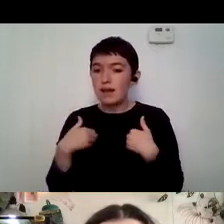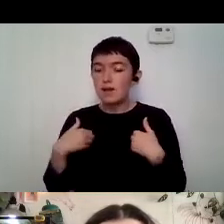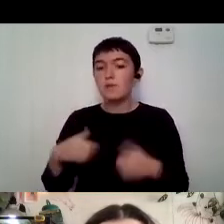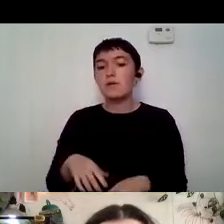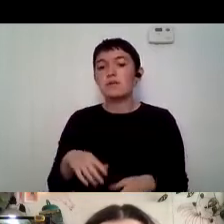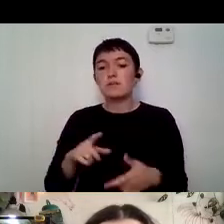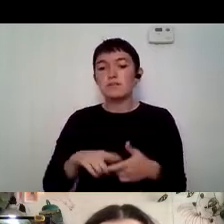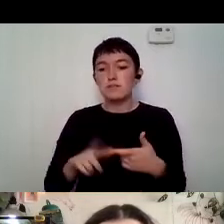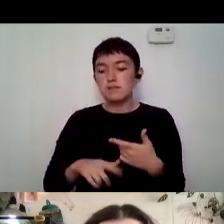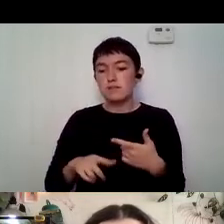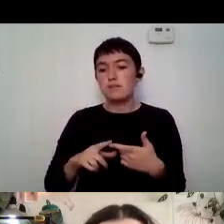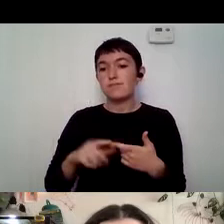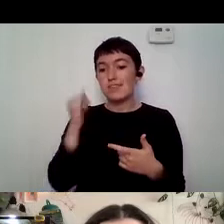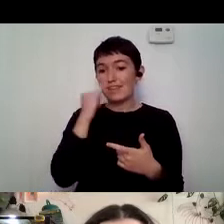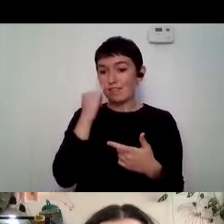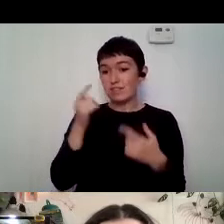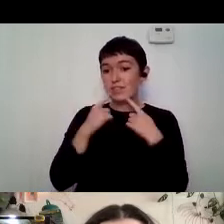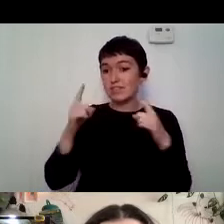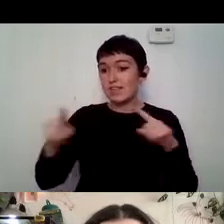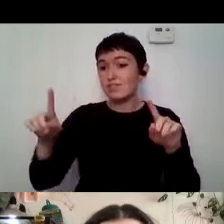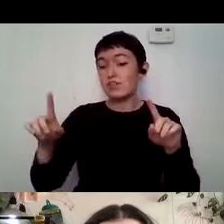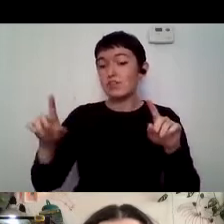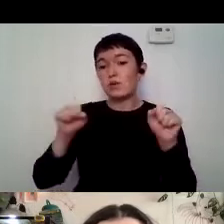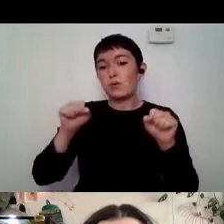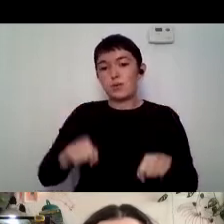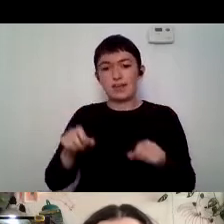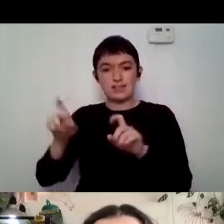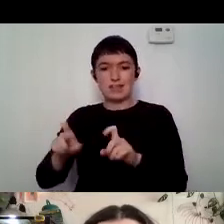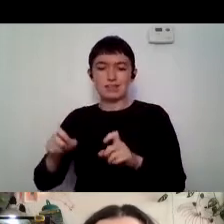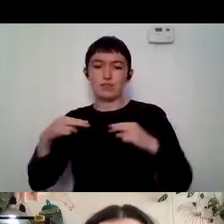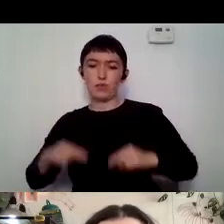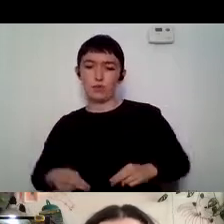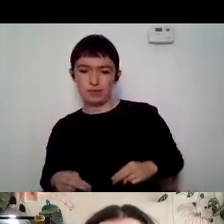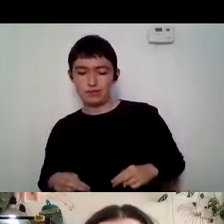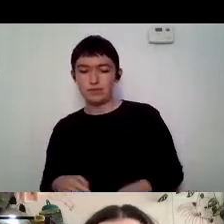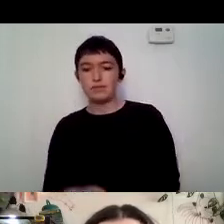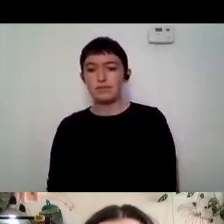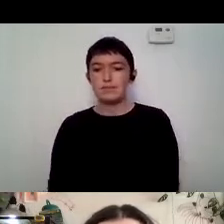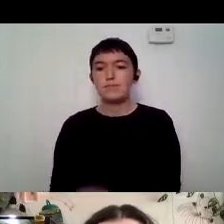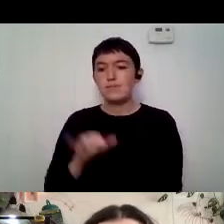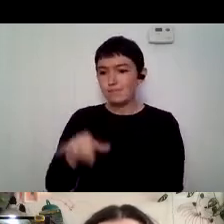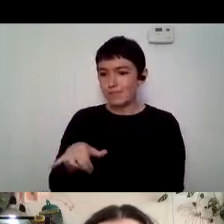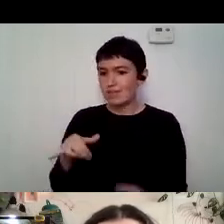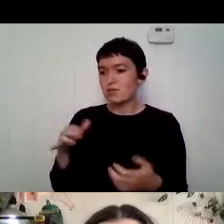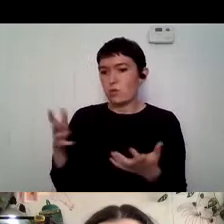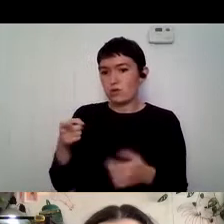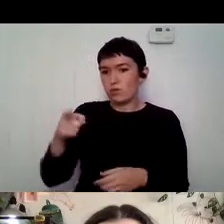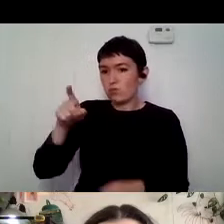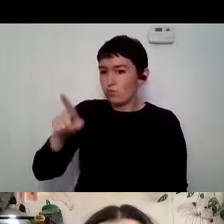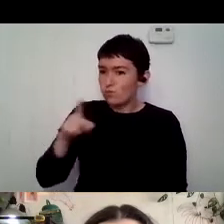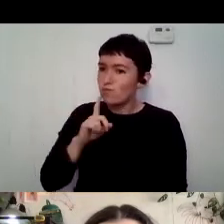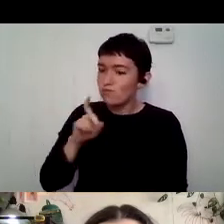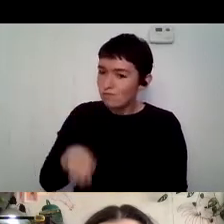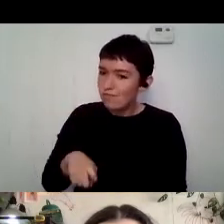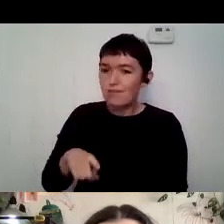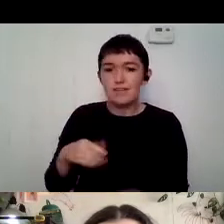If this is successful, the molecules can then go on to also be tested in humans. And this is where you really need to show that the drug is doing